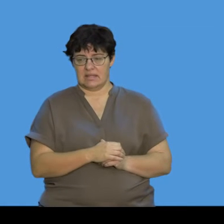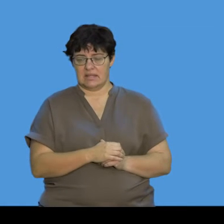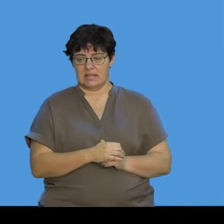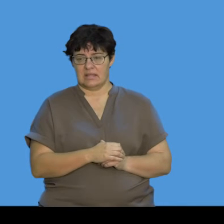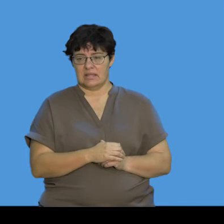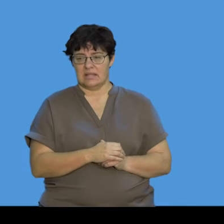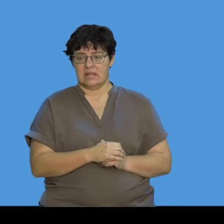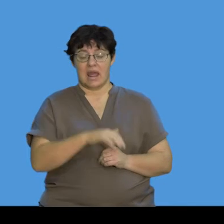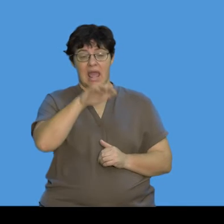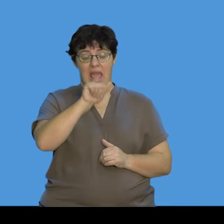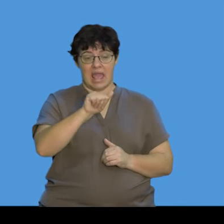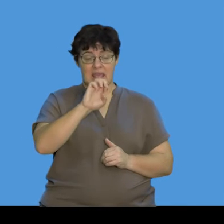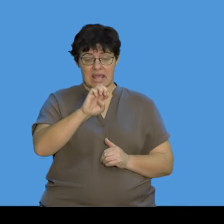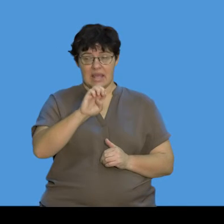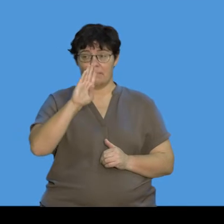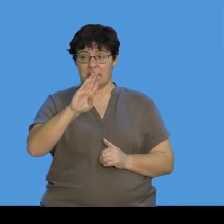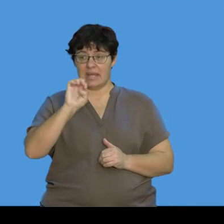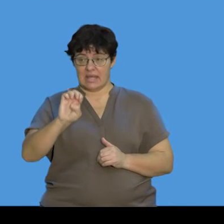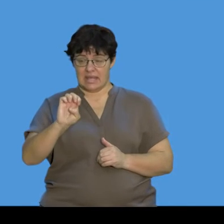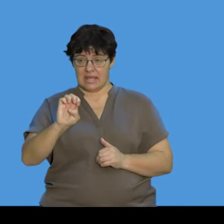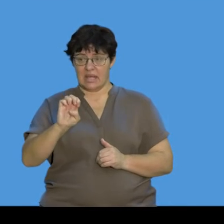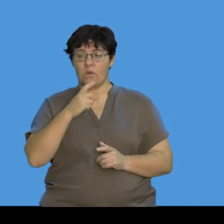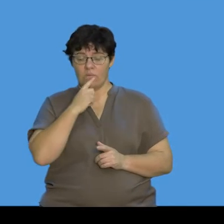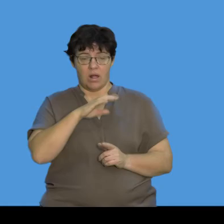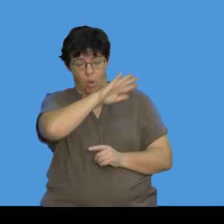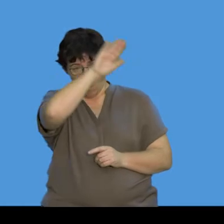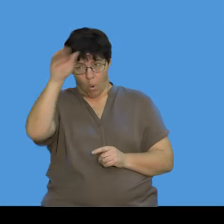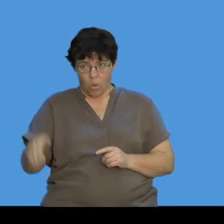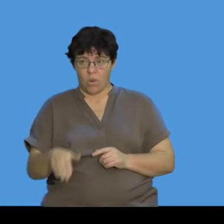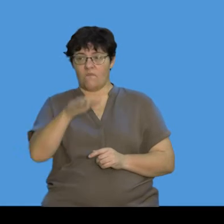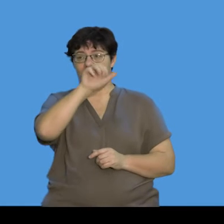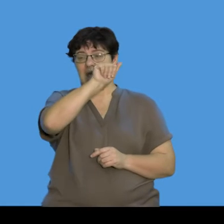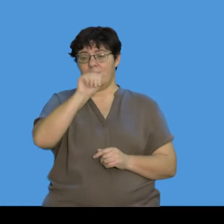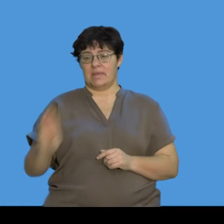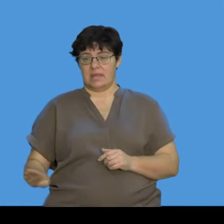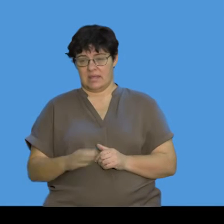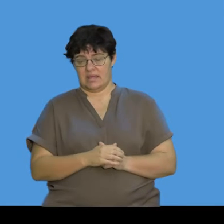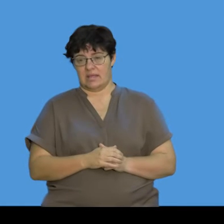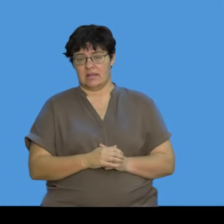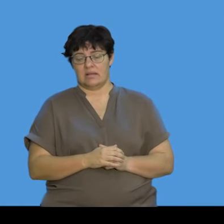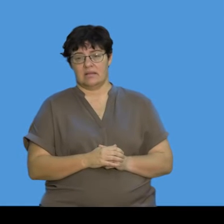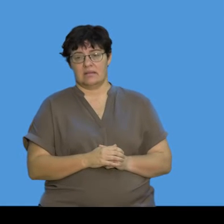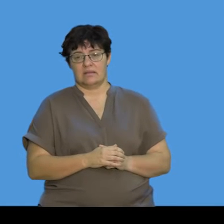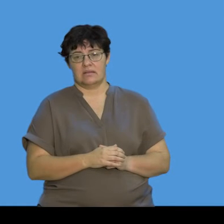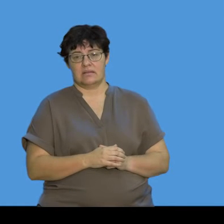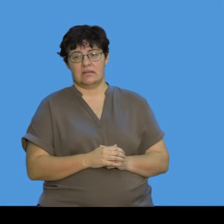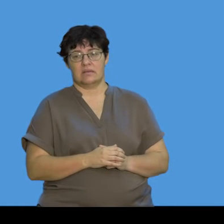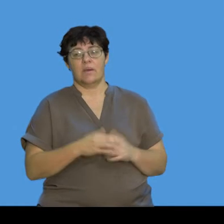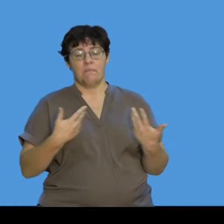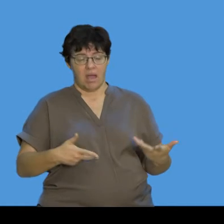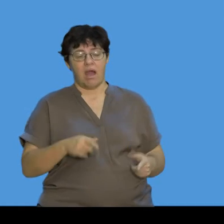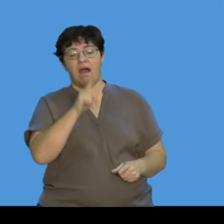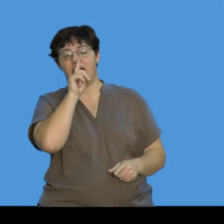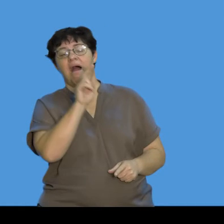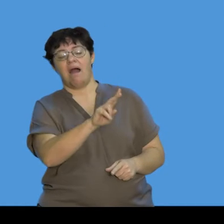BE. If I add my AE and BE, it will give me the whole of AB. So